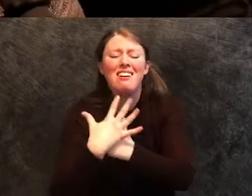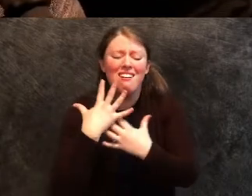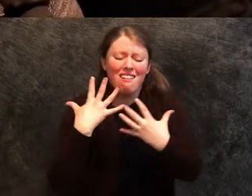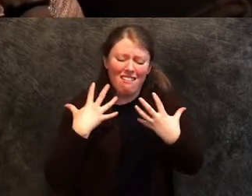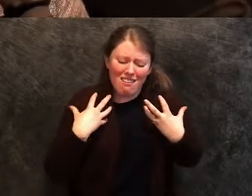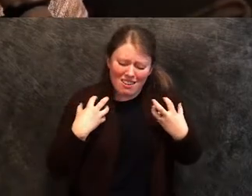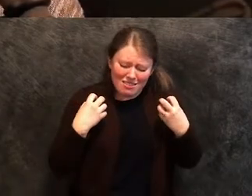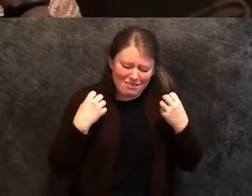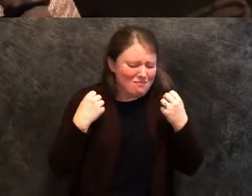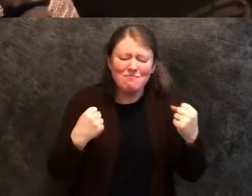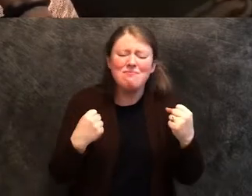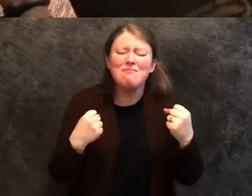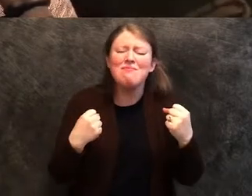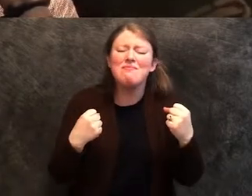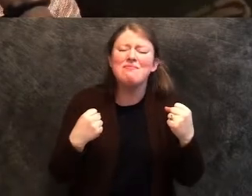reaches to me,